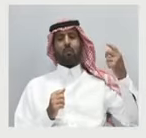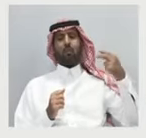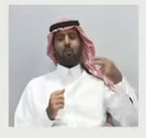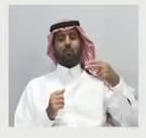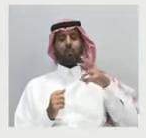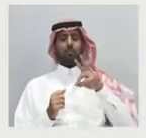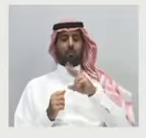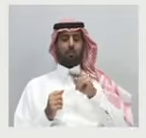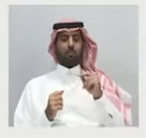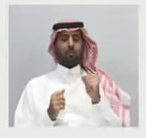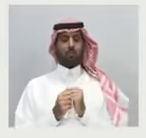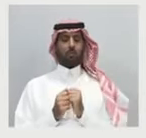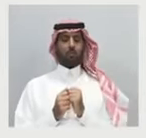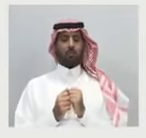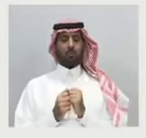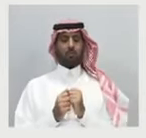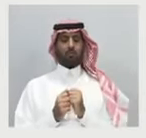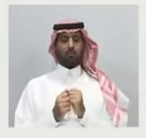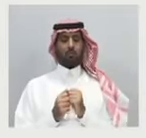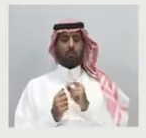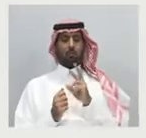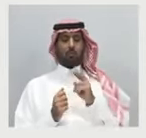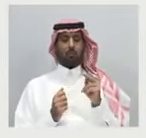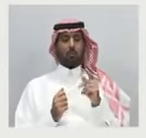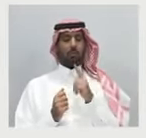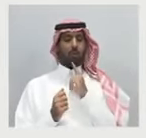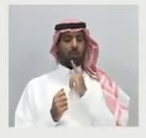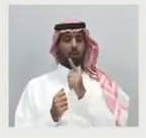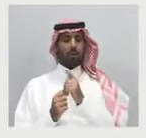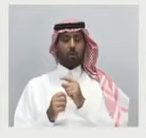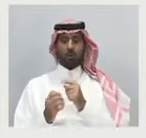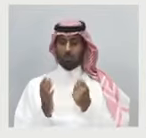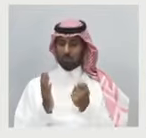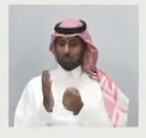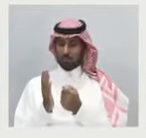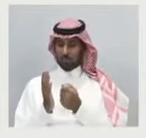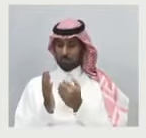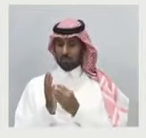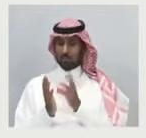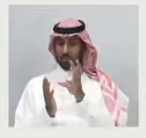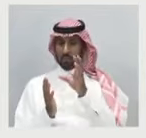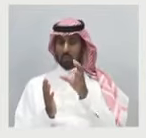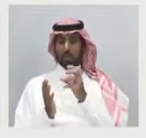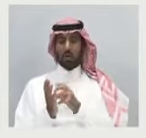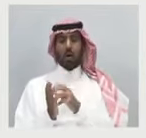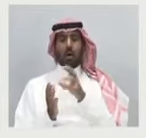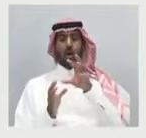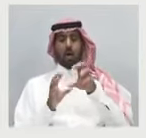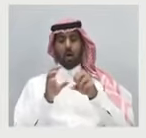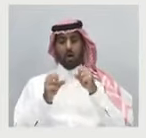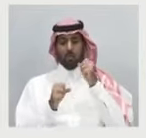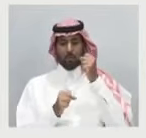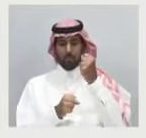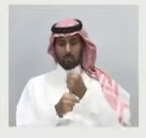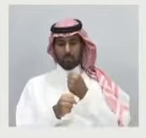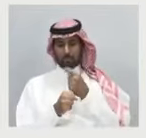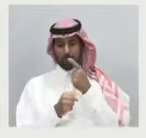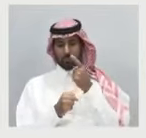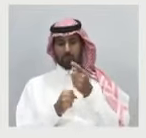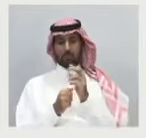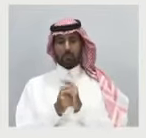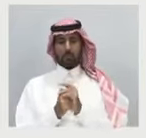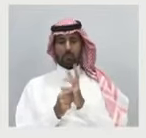PR journal. As requested, I am enclosing a complete job application,